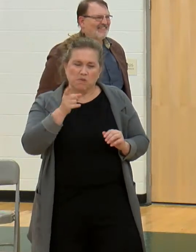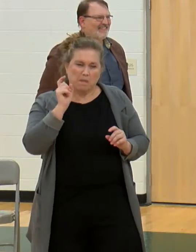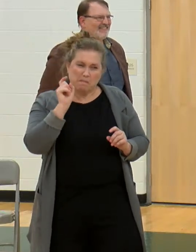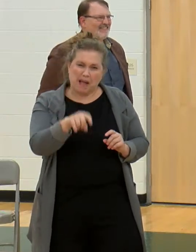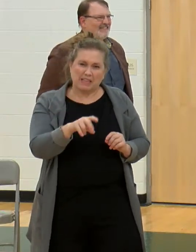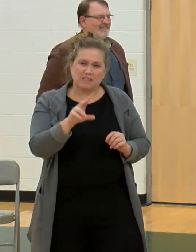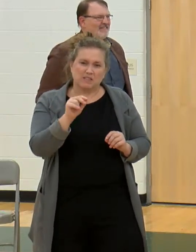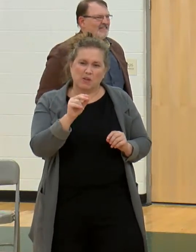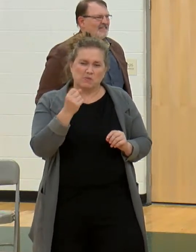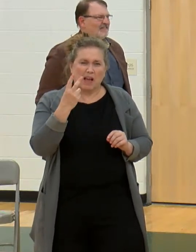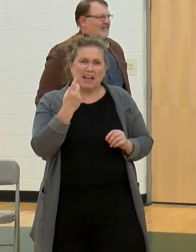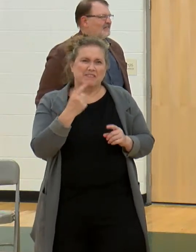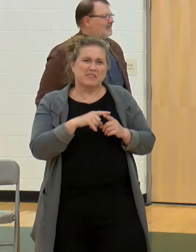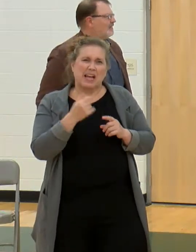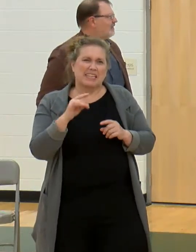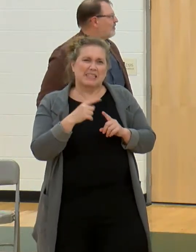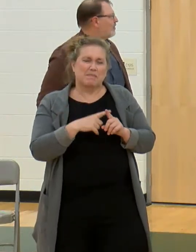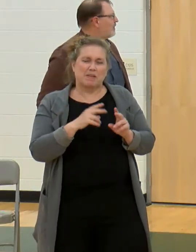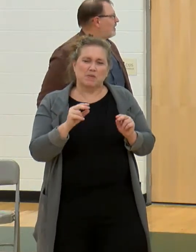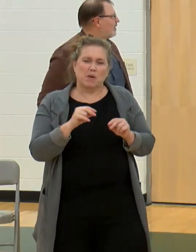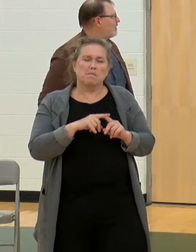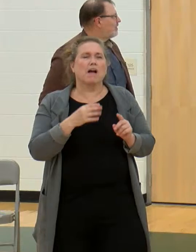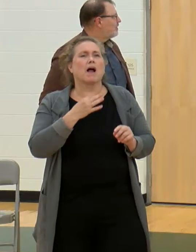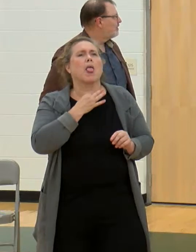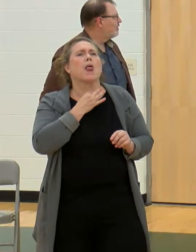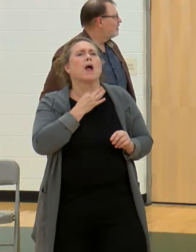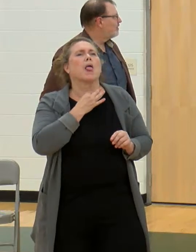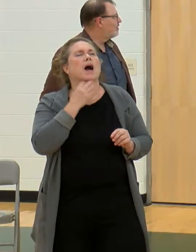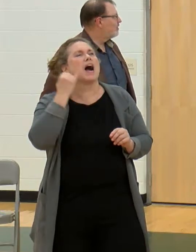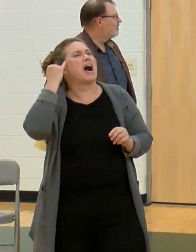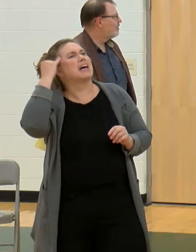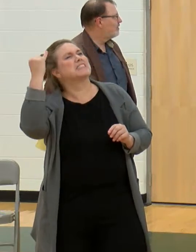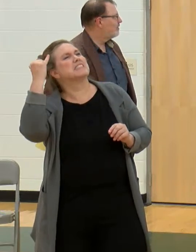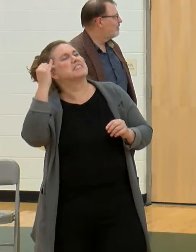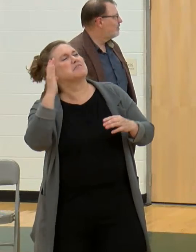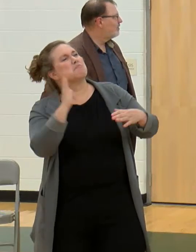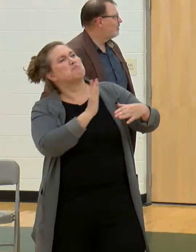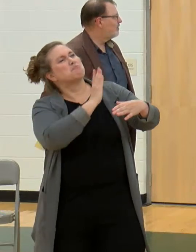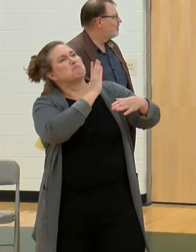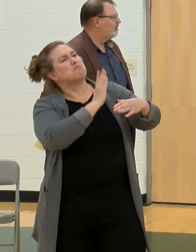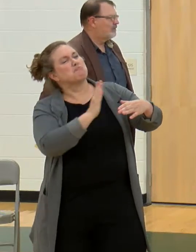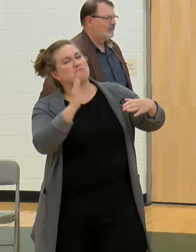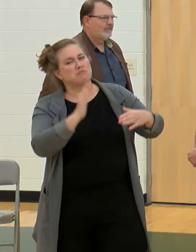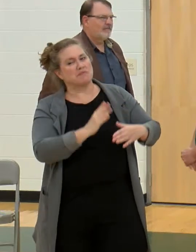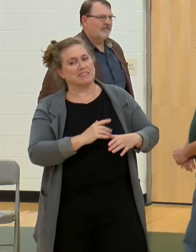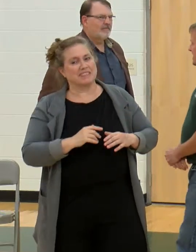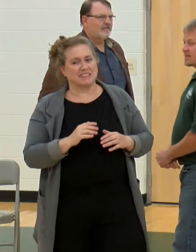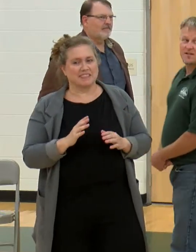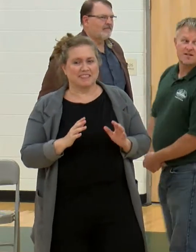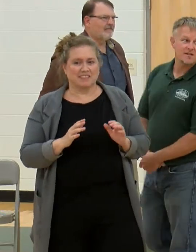Yeah, it's a 10-acre park. It's going to be a fairly big project once it gets to fruition.